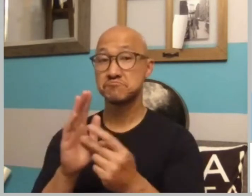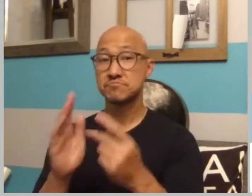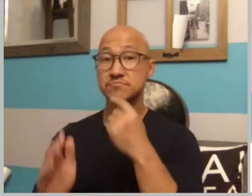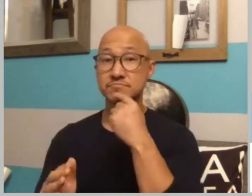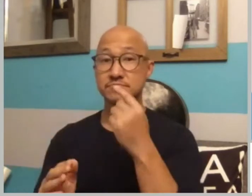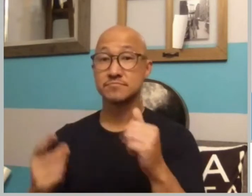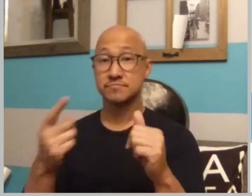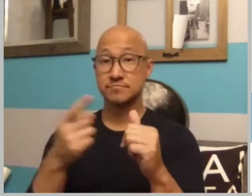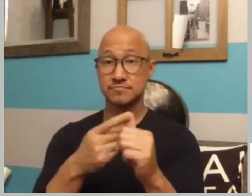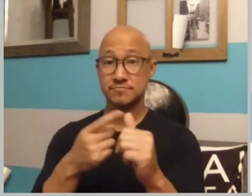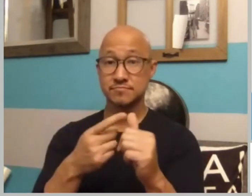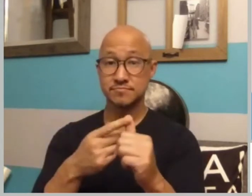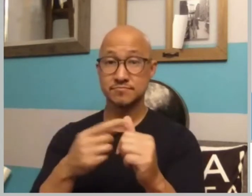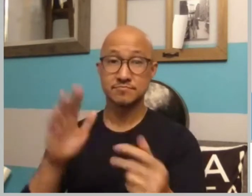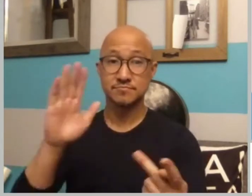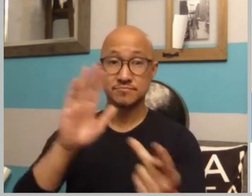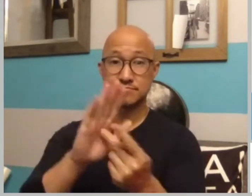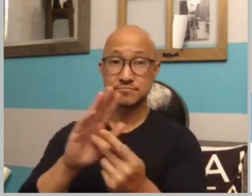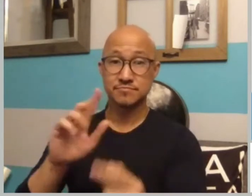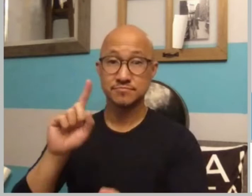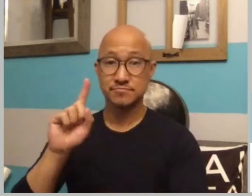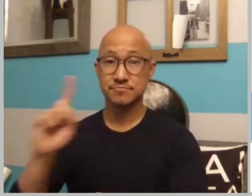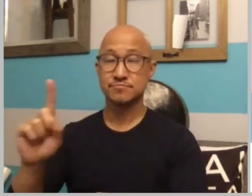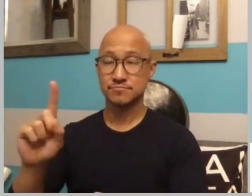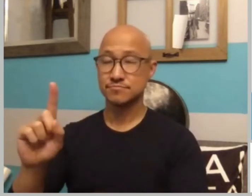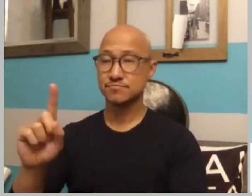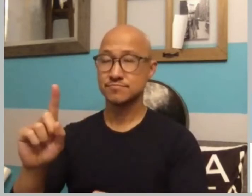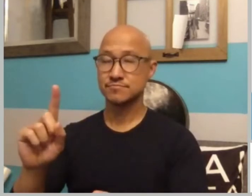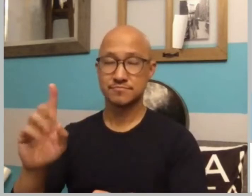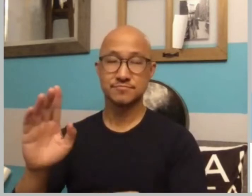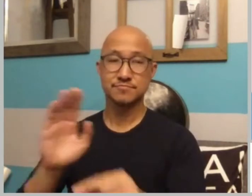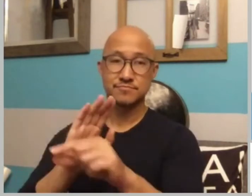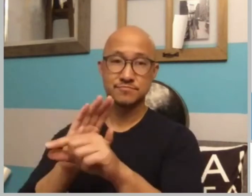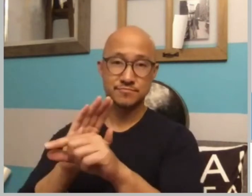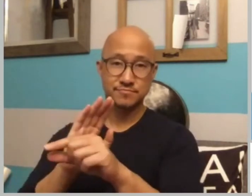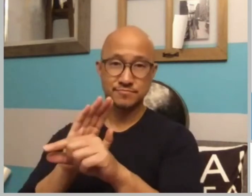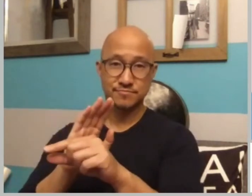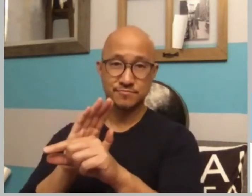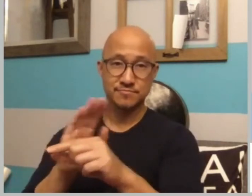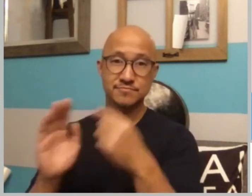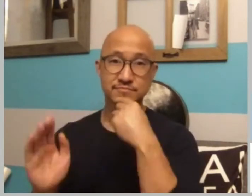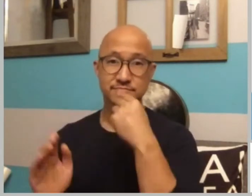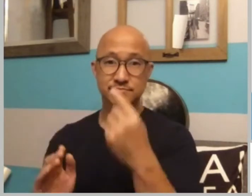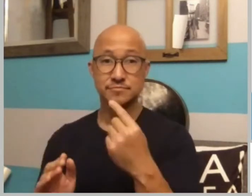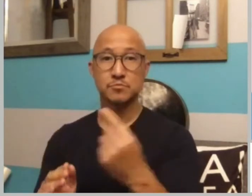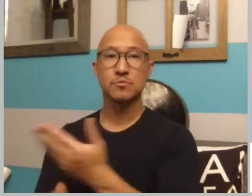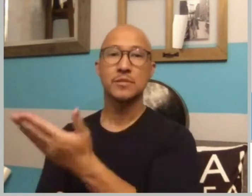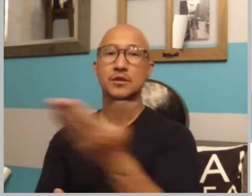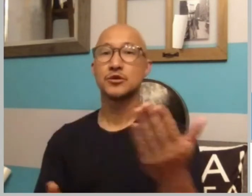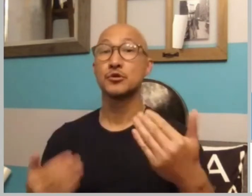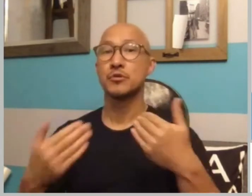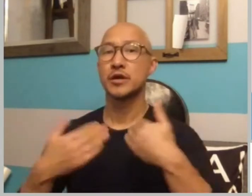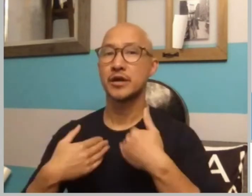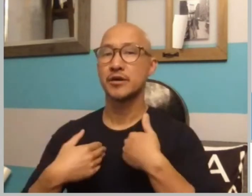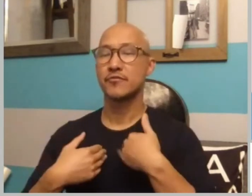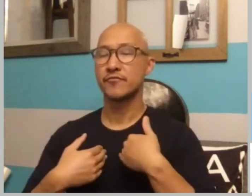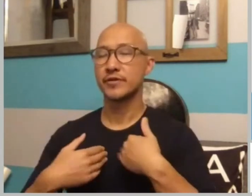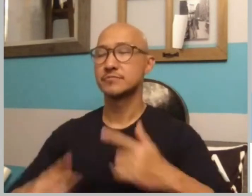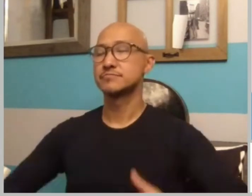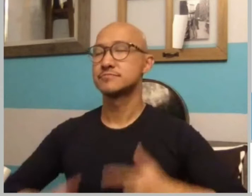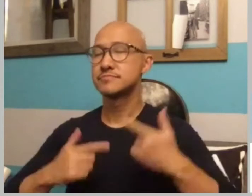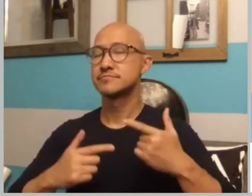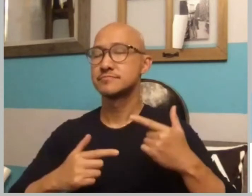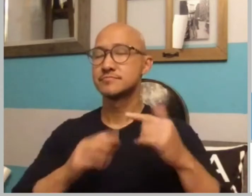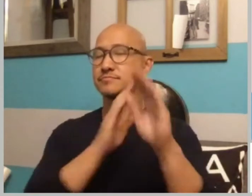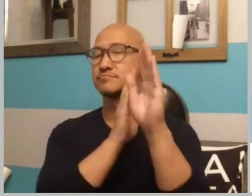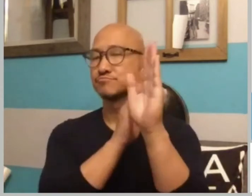verses 3 through 5, some of the things he lists there, he says, you've been born to a living hope an inheritance that is imperishable,